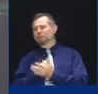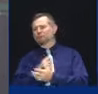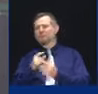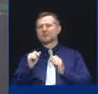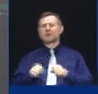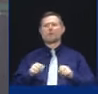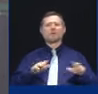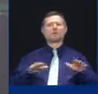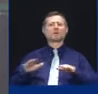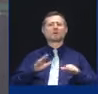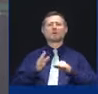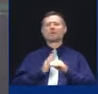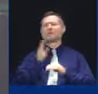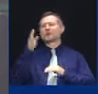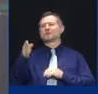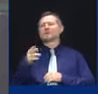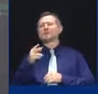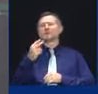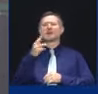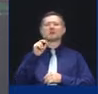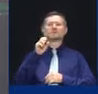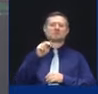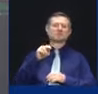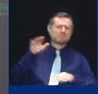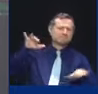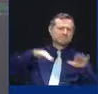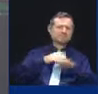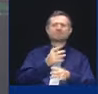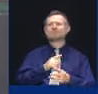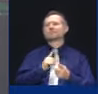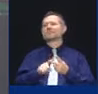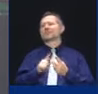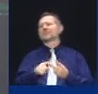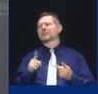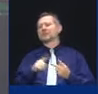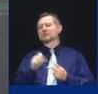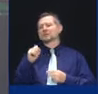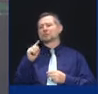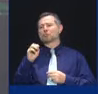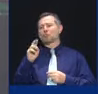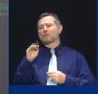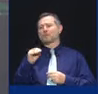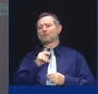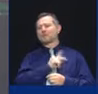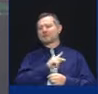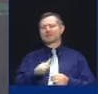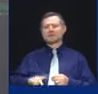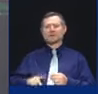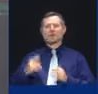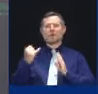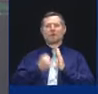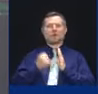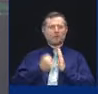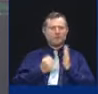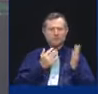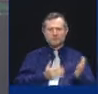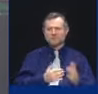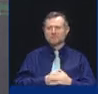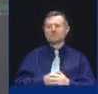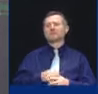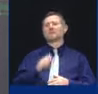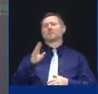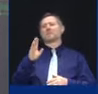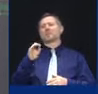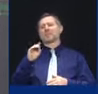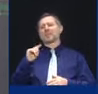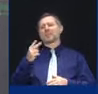Hudson. Also come to the Storm King Art Center. Also see Bethel Woods. Experience the